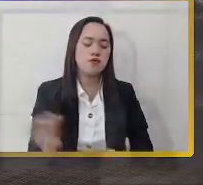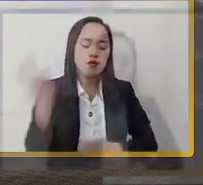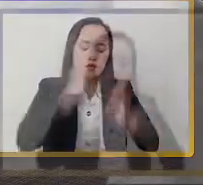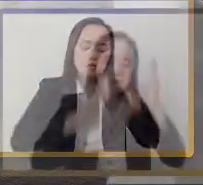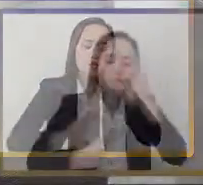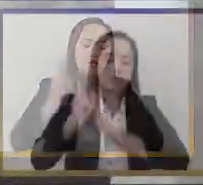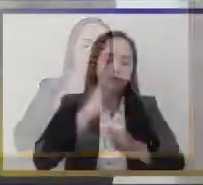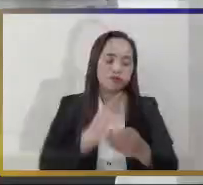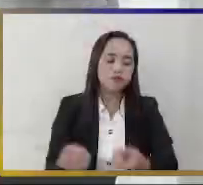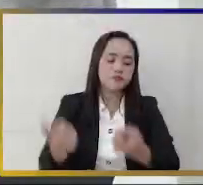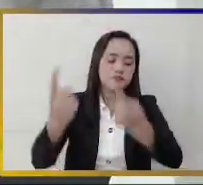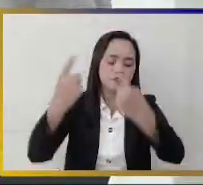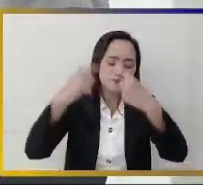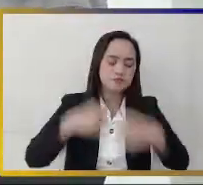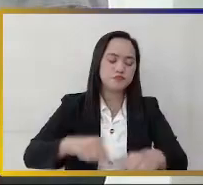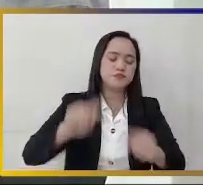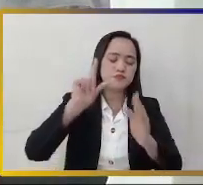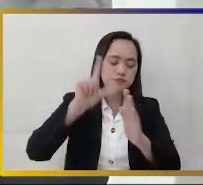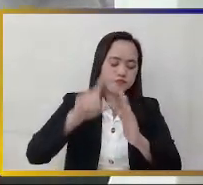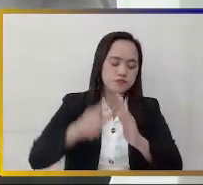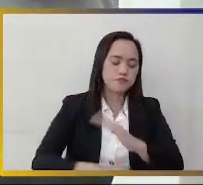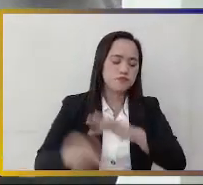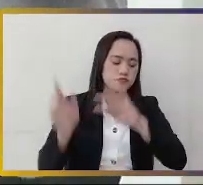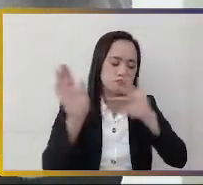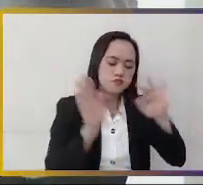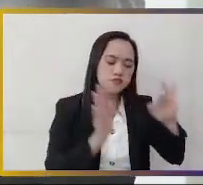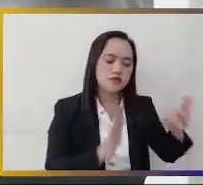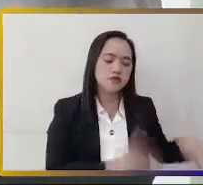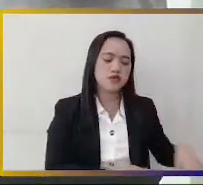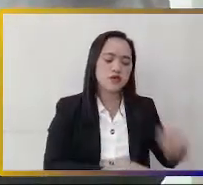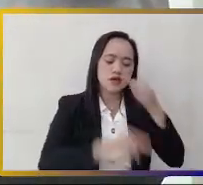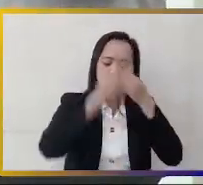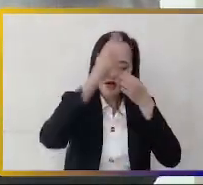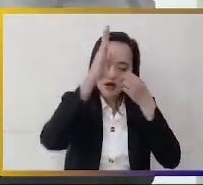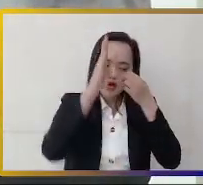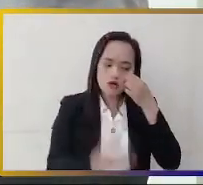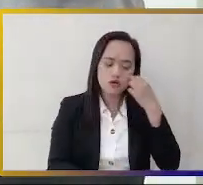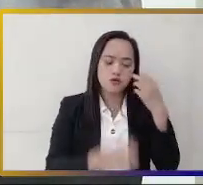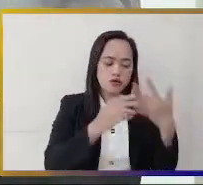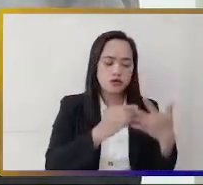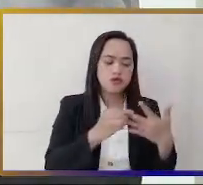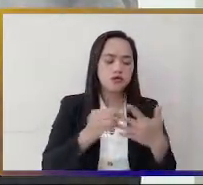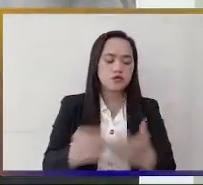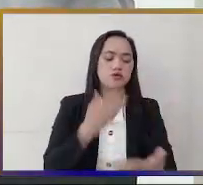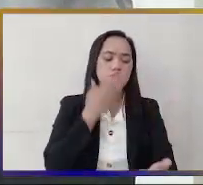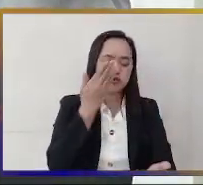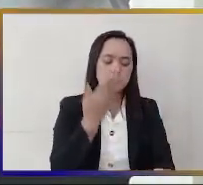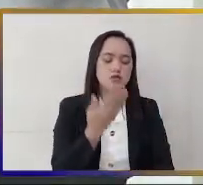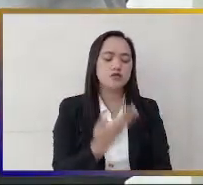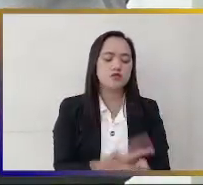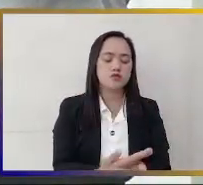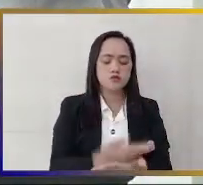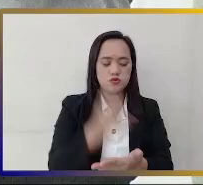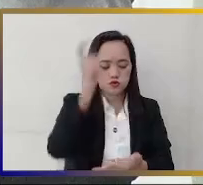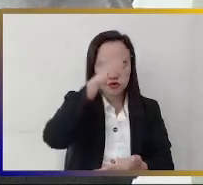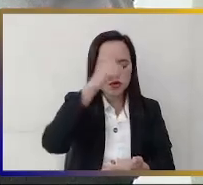tomorrow. Shadows may break and flee. 'Twill be the way